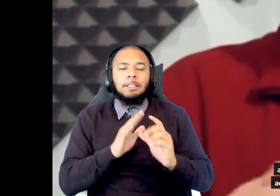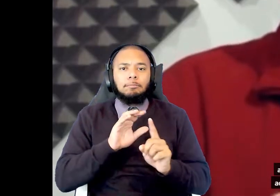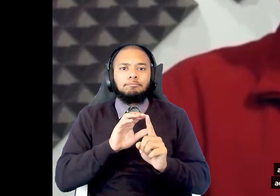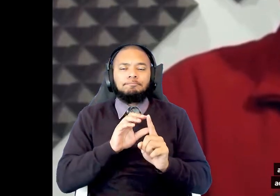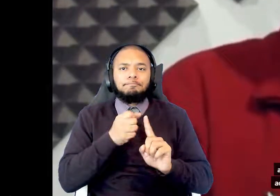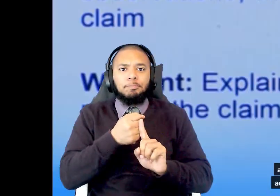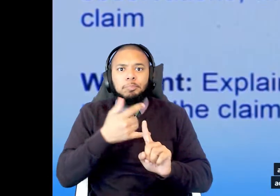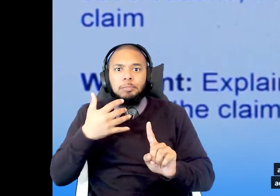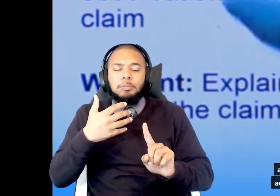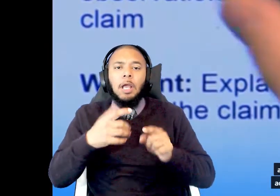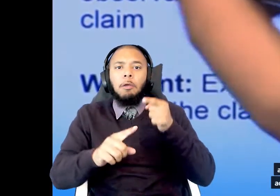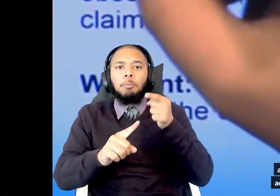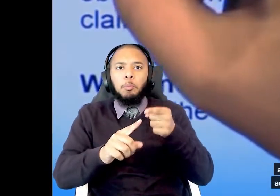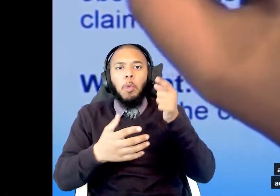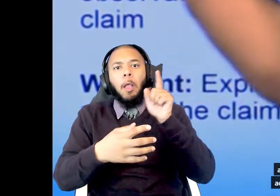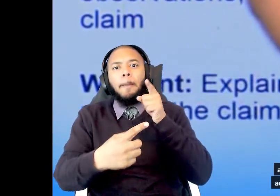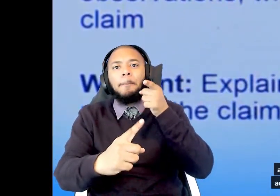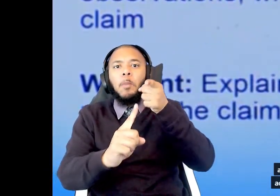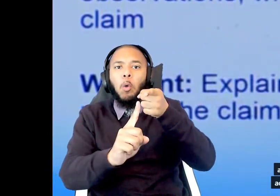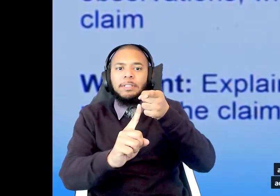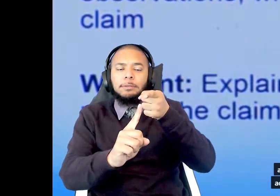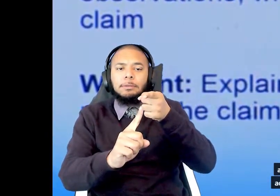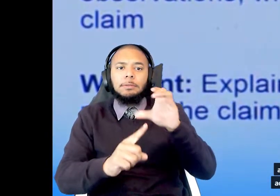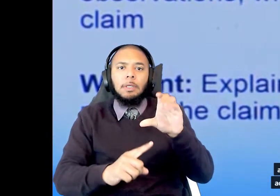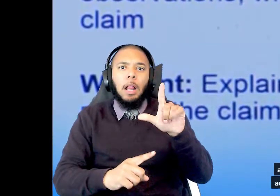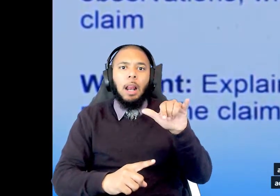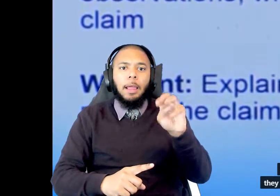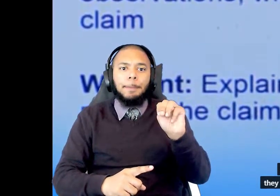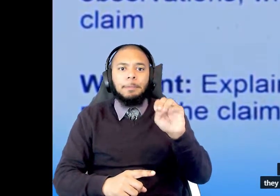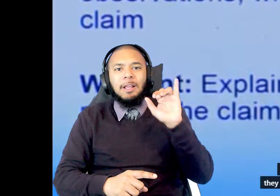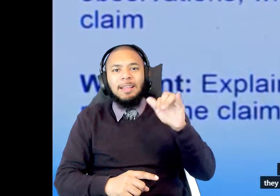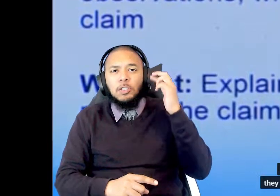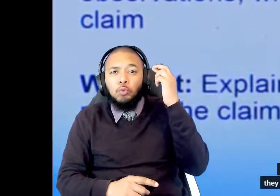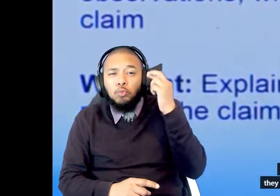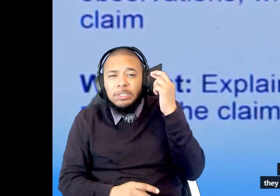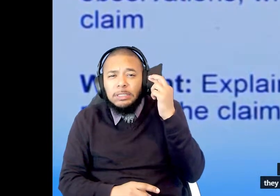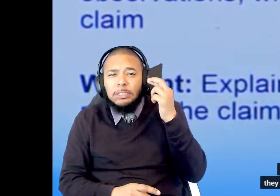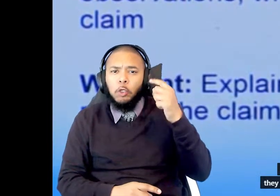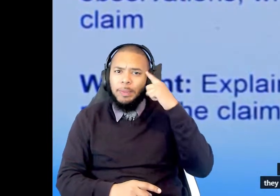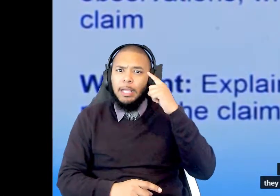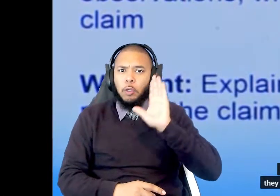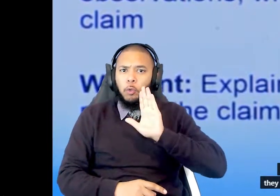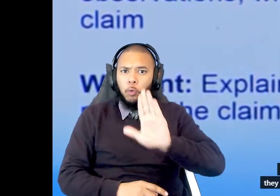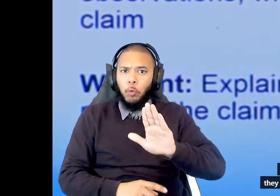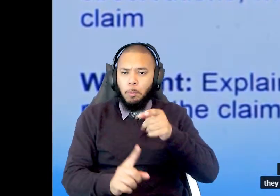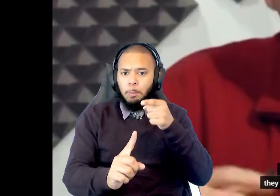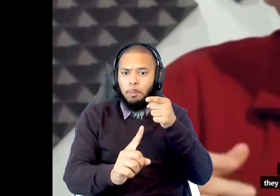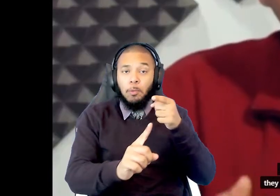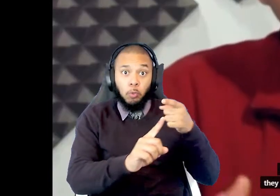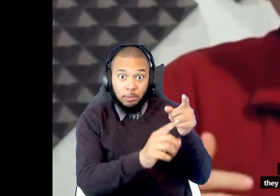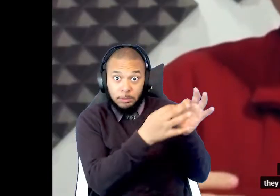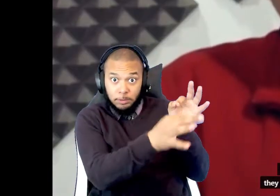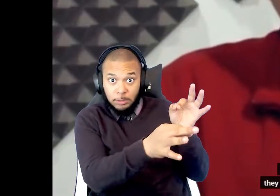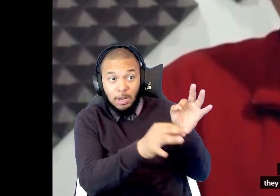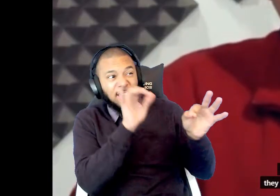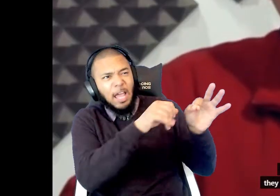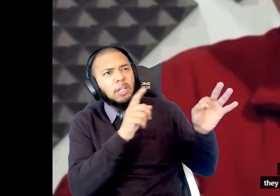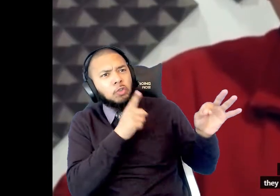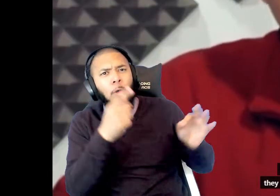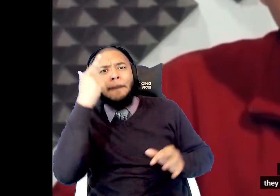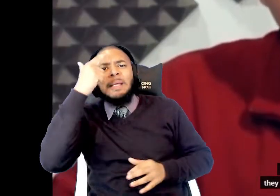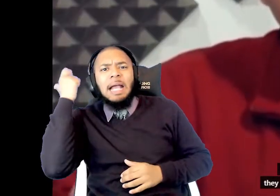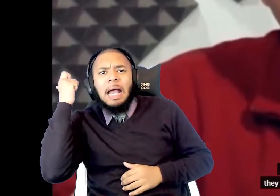claims actually exist as the reason why you believe your thesis is true. Okay? They